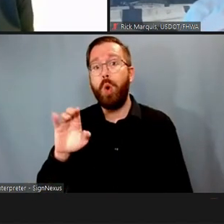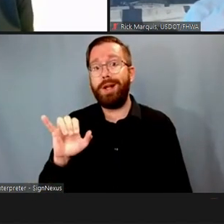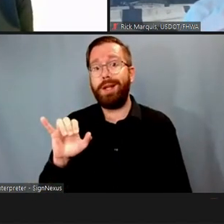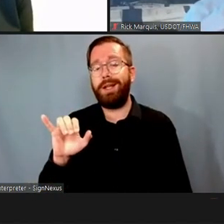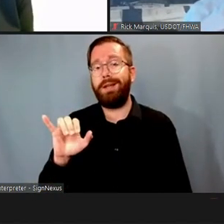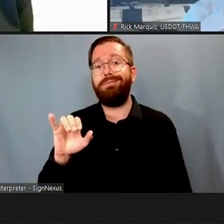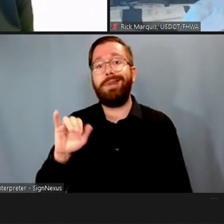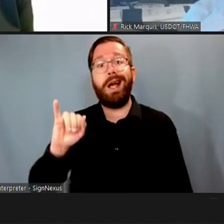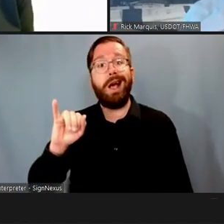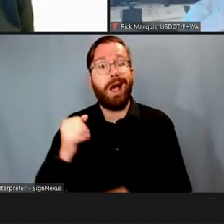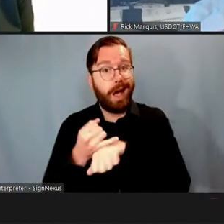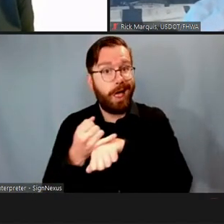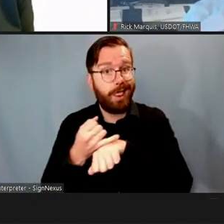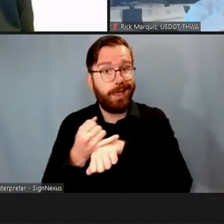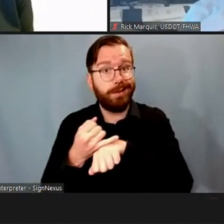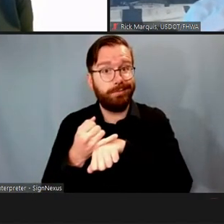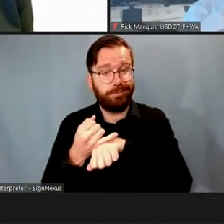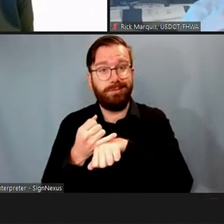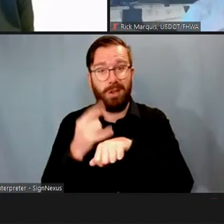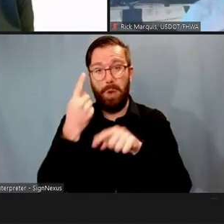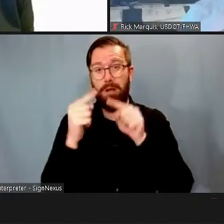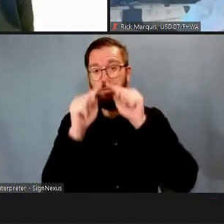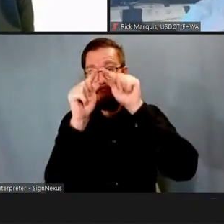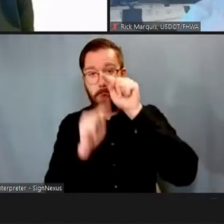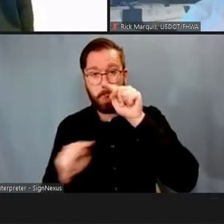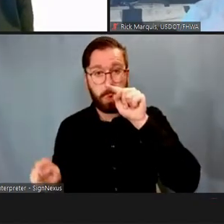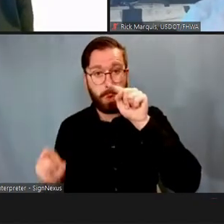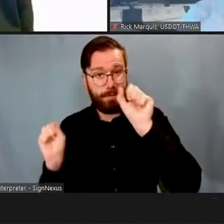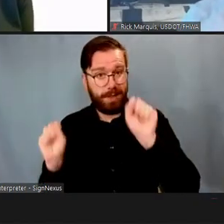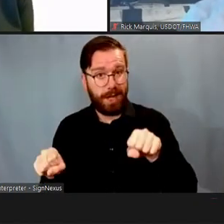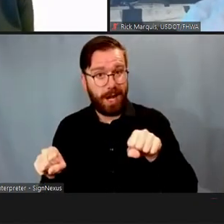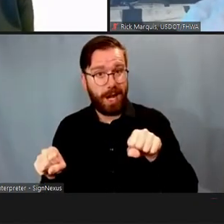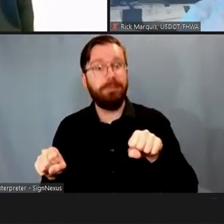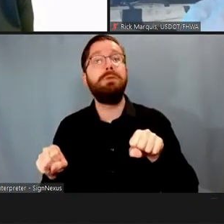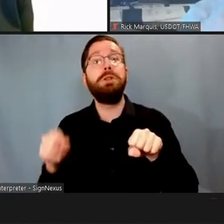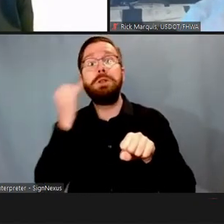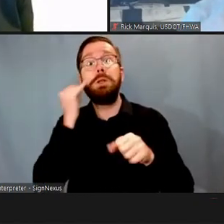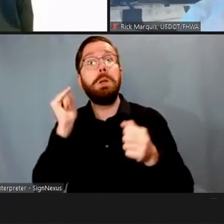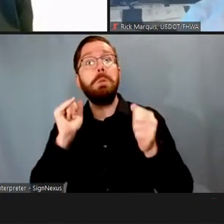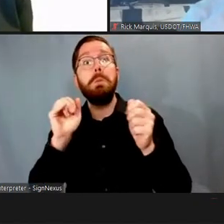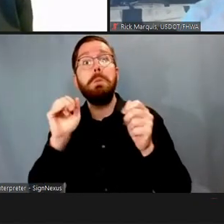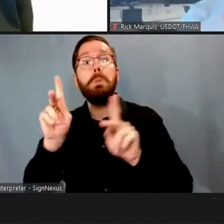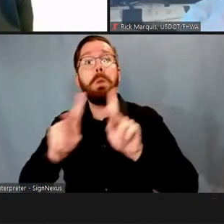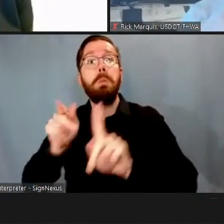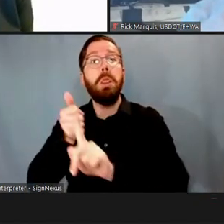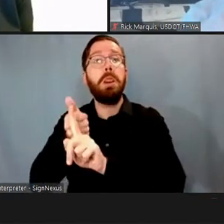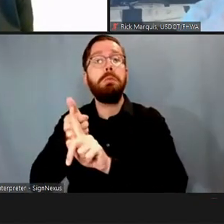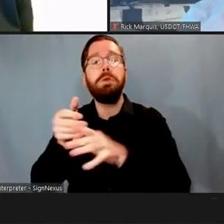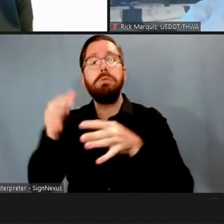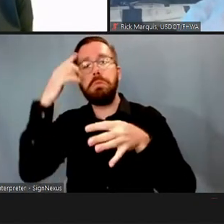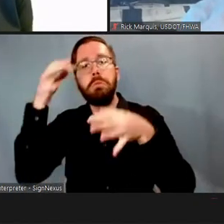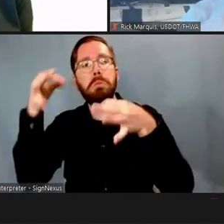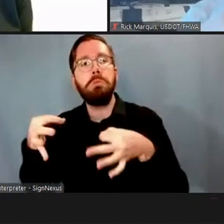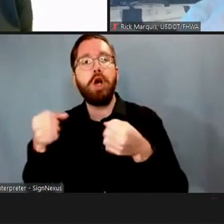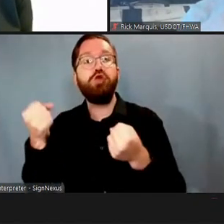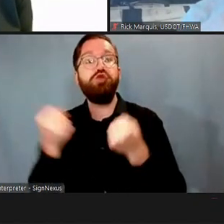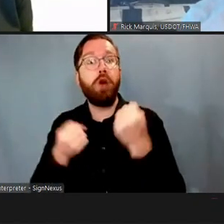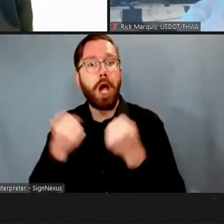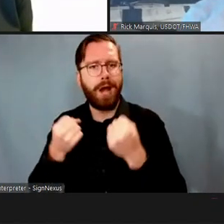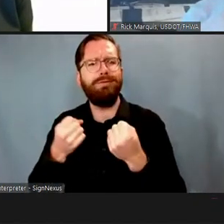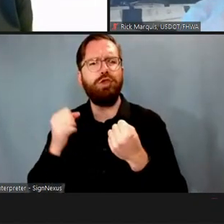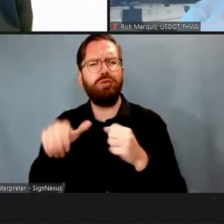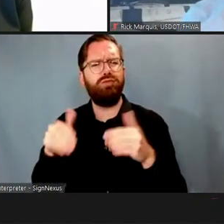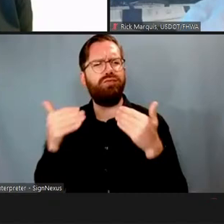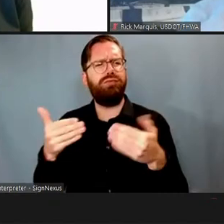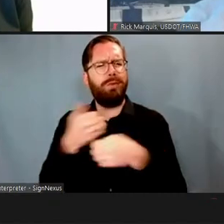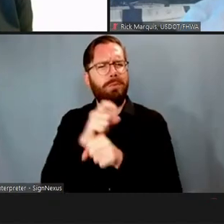it makes sense to implement a toll on the few who still choose to drive in order to fund traffic transit improvements for the millions of